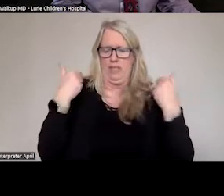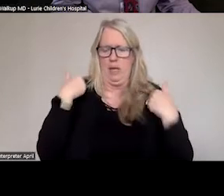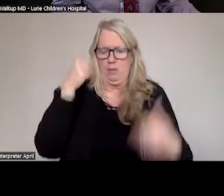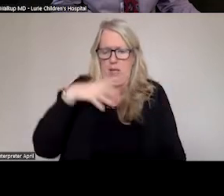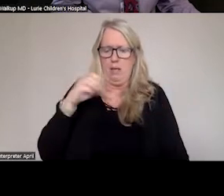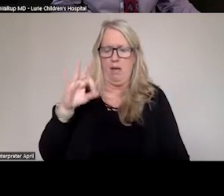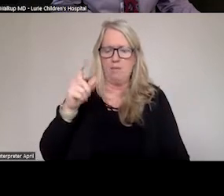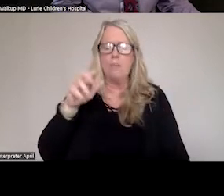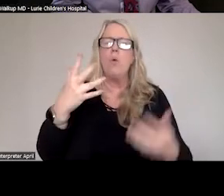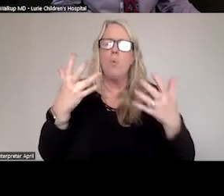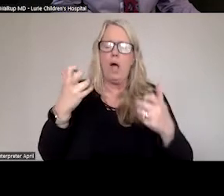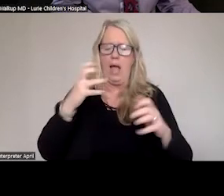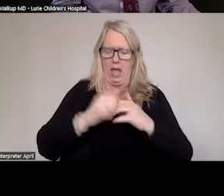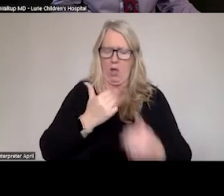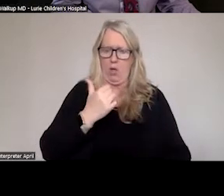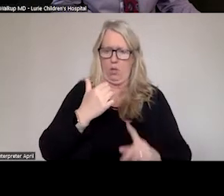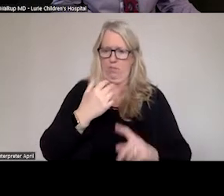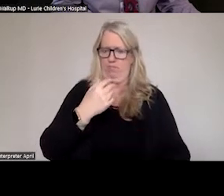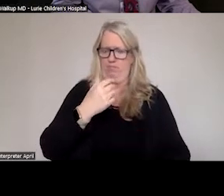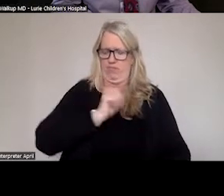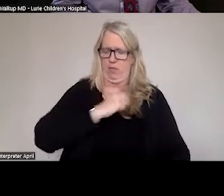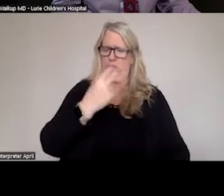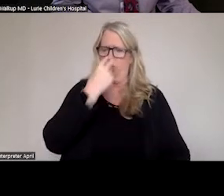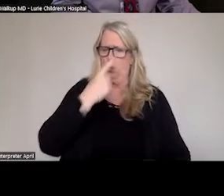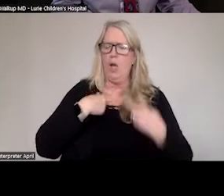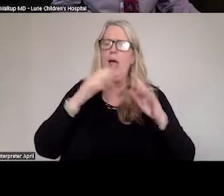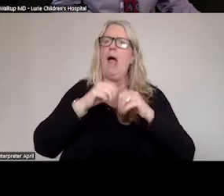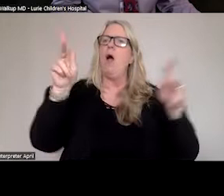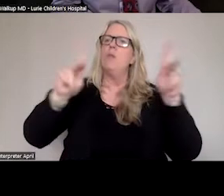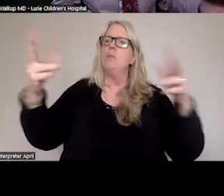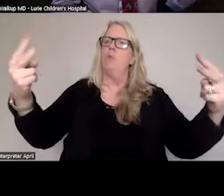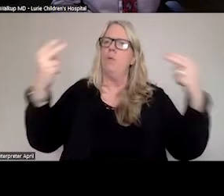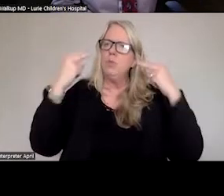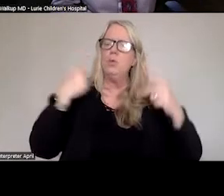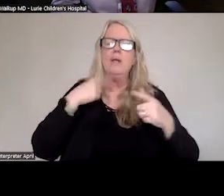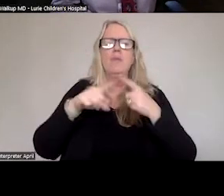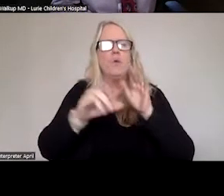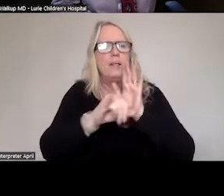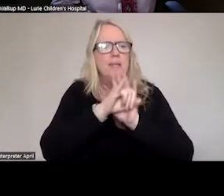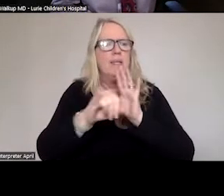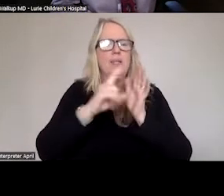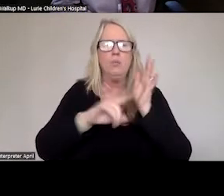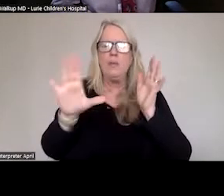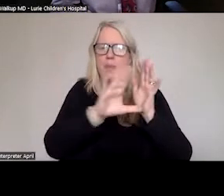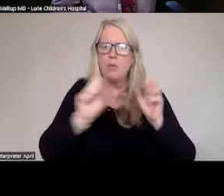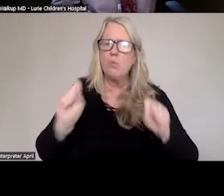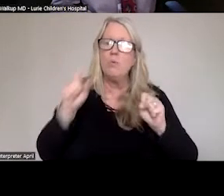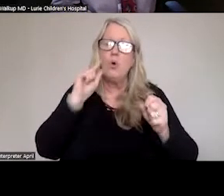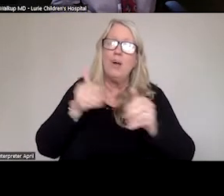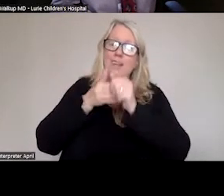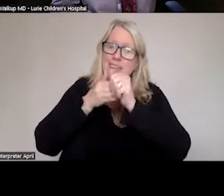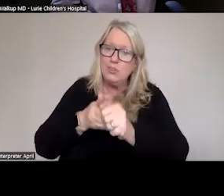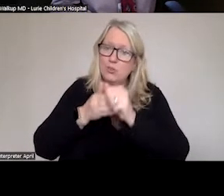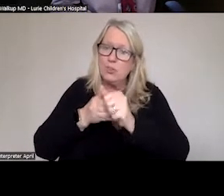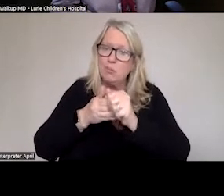themselves and want to view themselves. And they really want to be viewed for their full identities and potential for leadership.